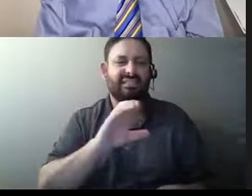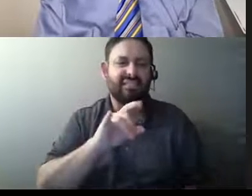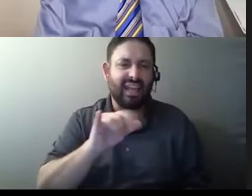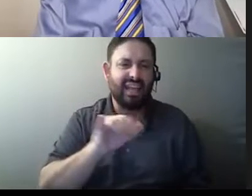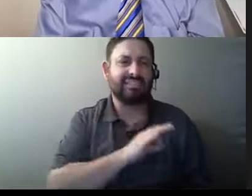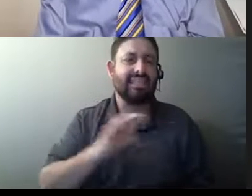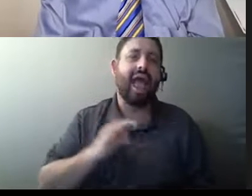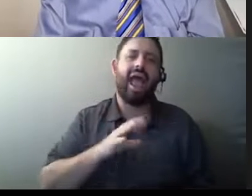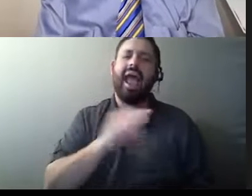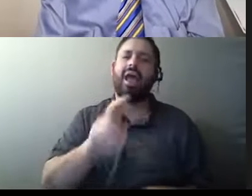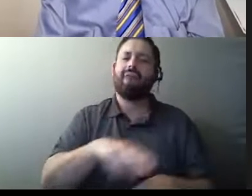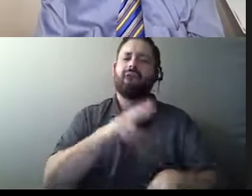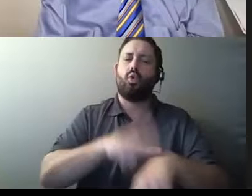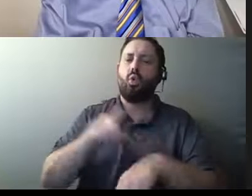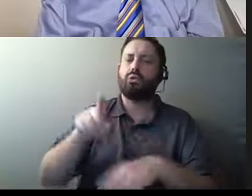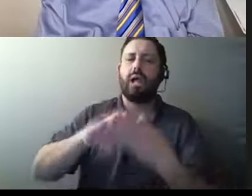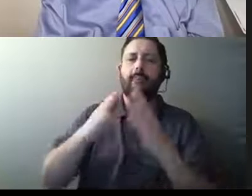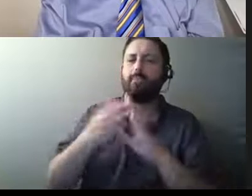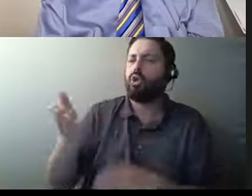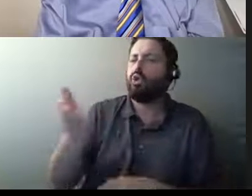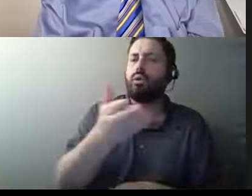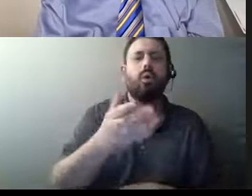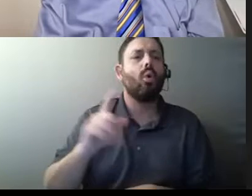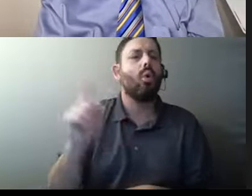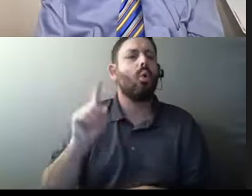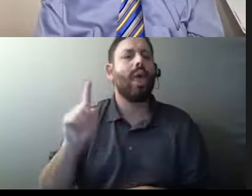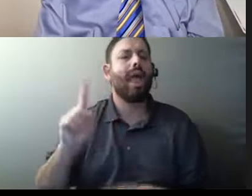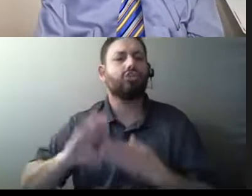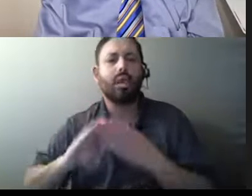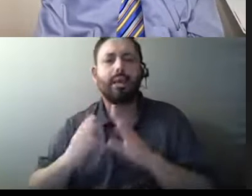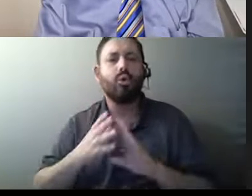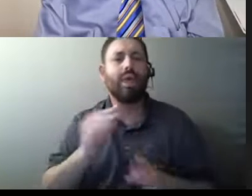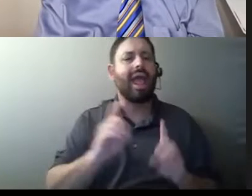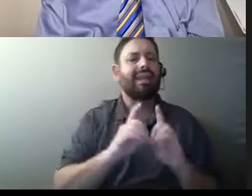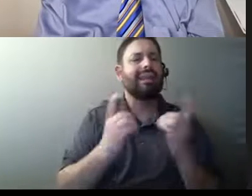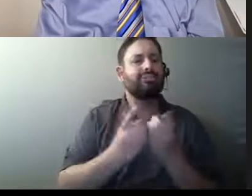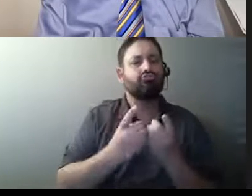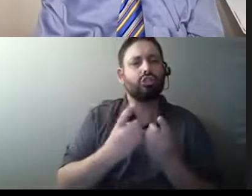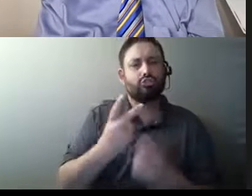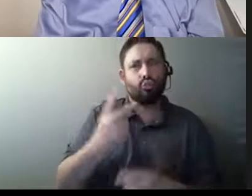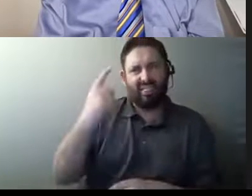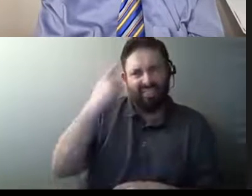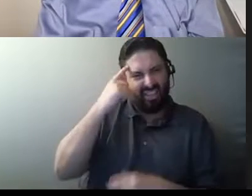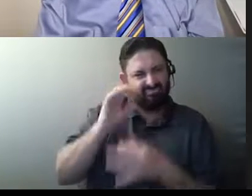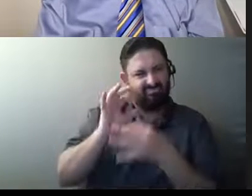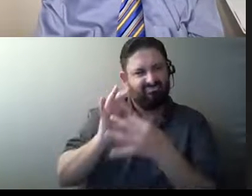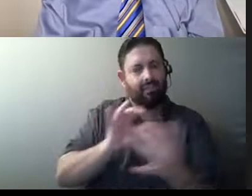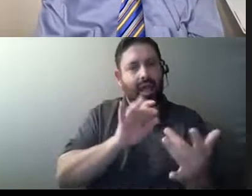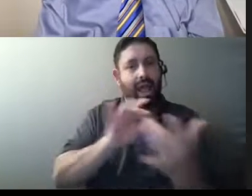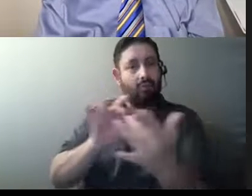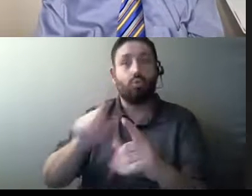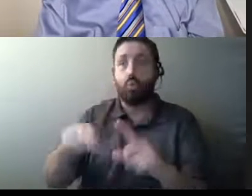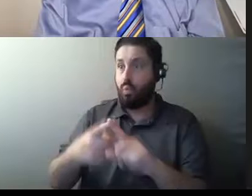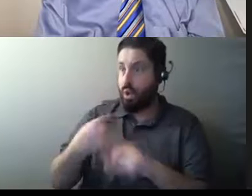community, where does the community or District 2 stand in regards to outreach? Once we establish that, we